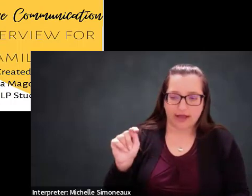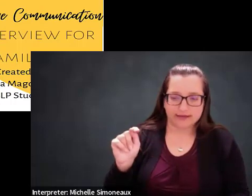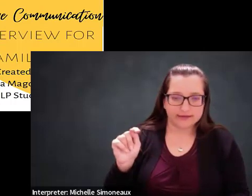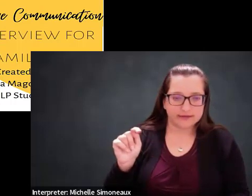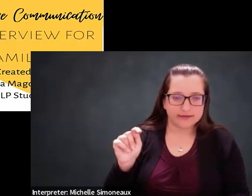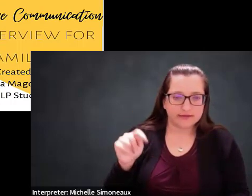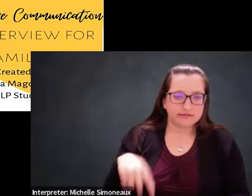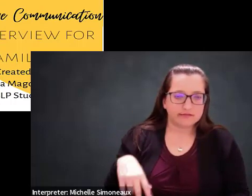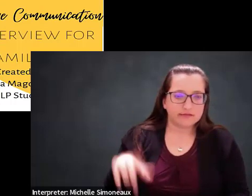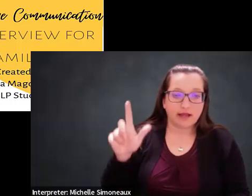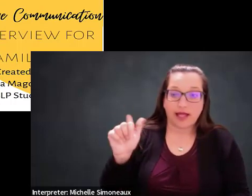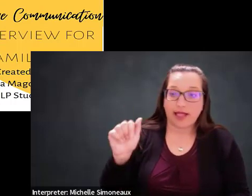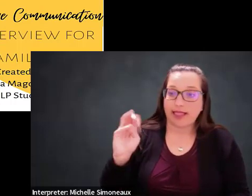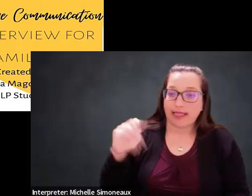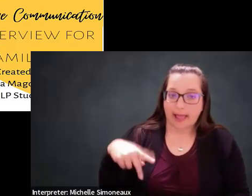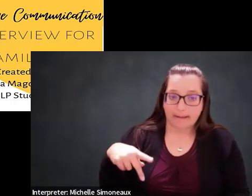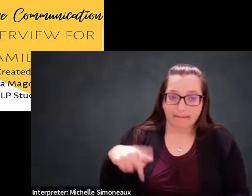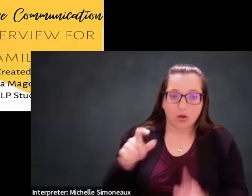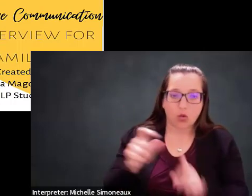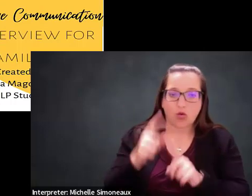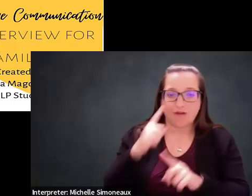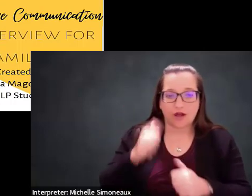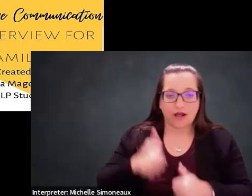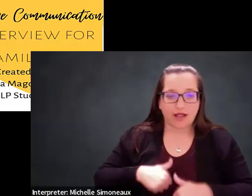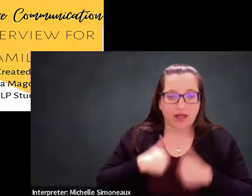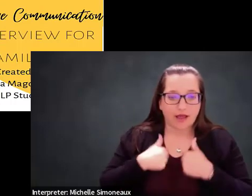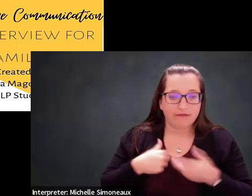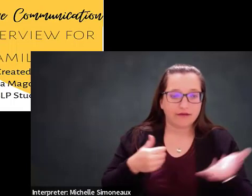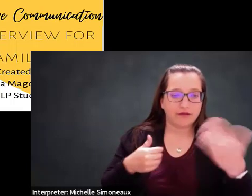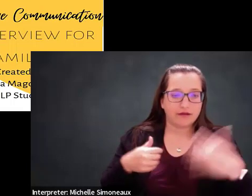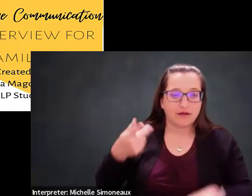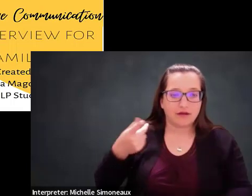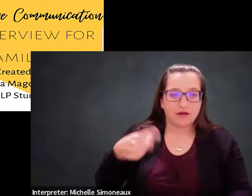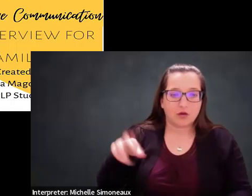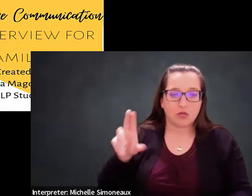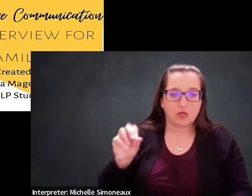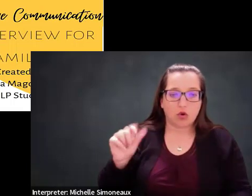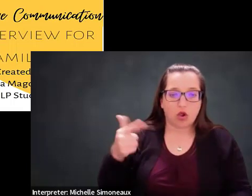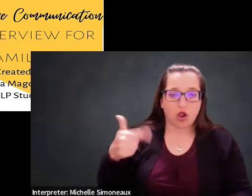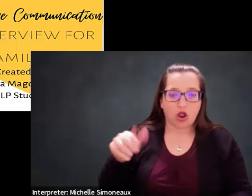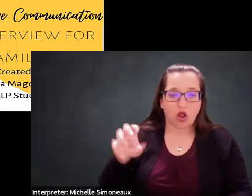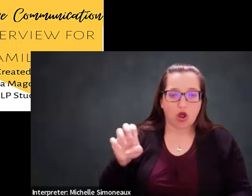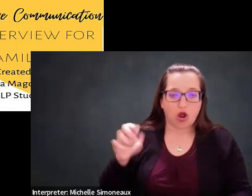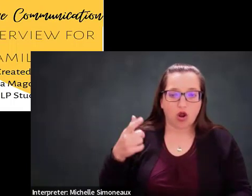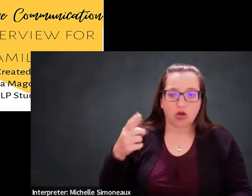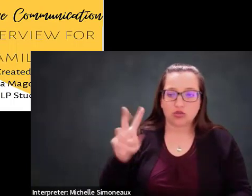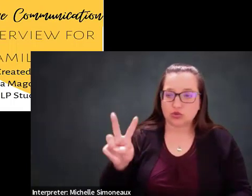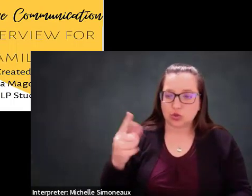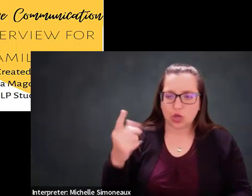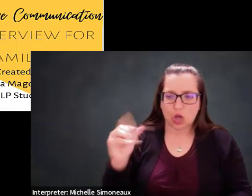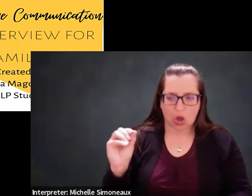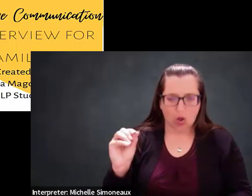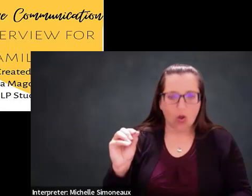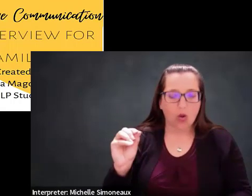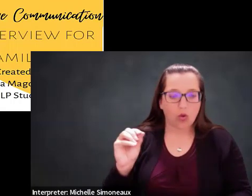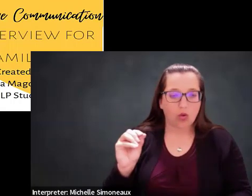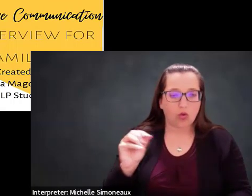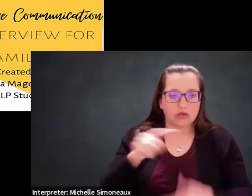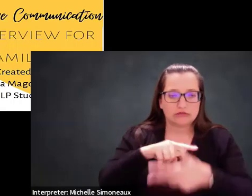lamp, um, words for life and prolo quo, the different YouTube videos that go in depth, um, of how to use those, um,